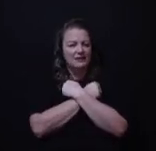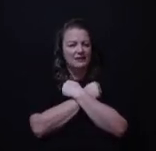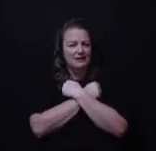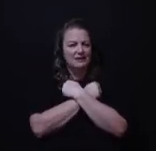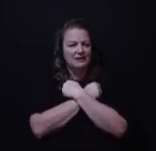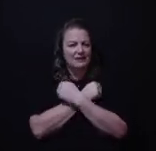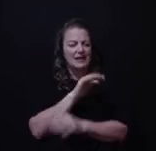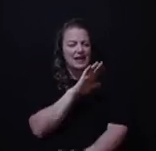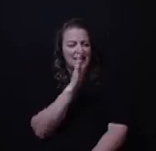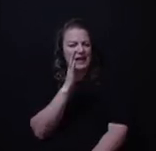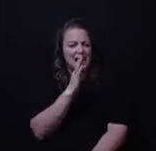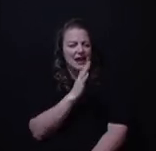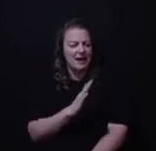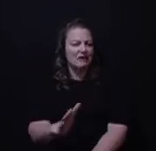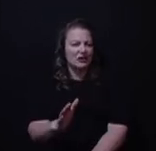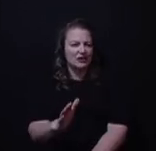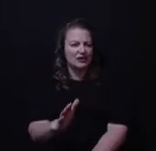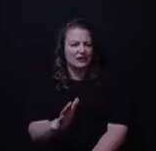never